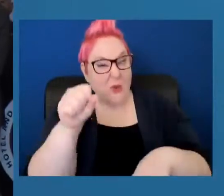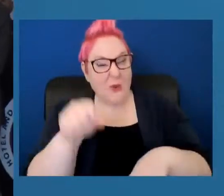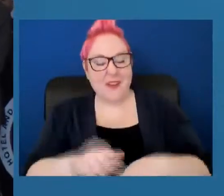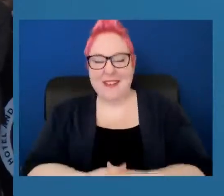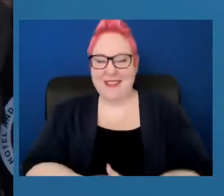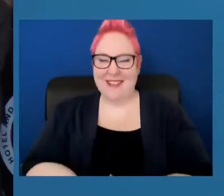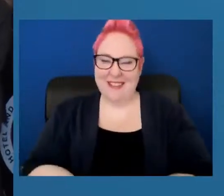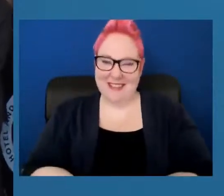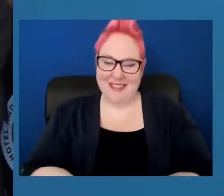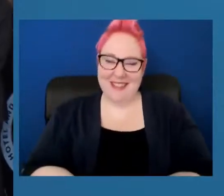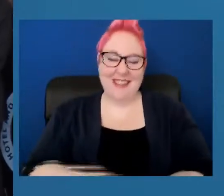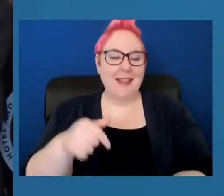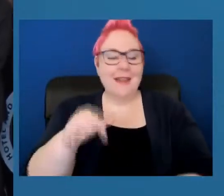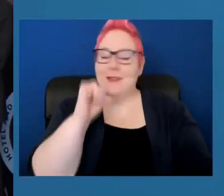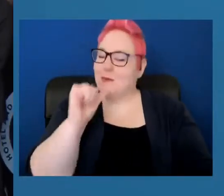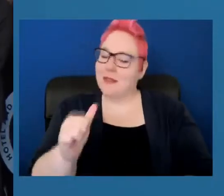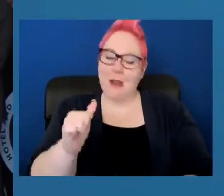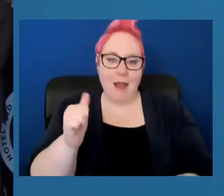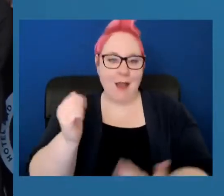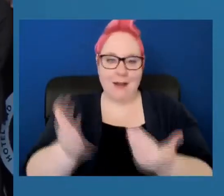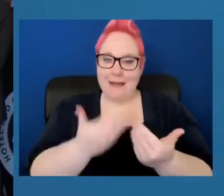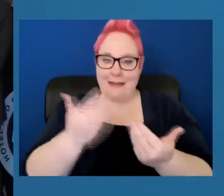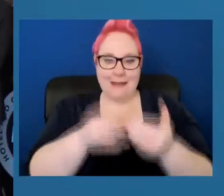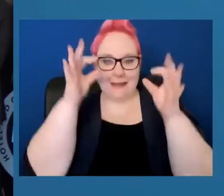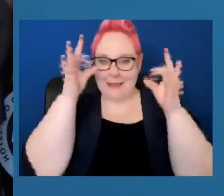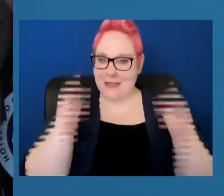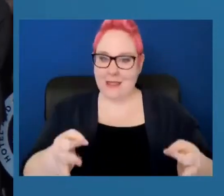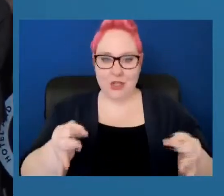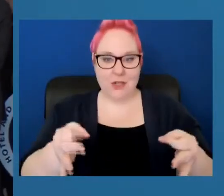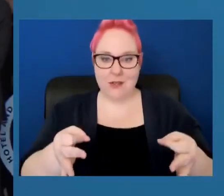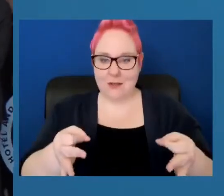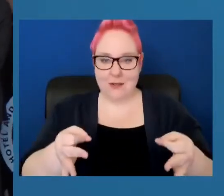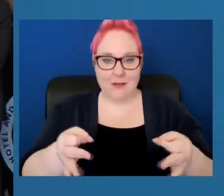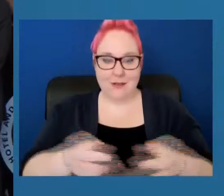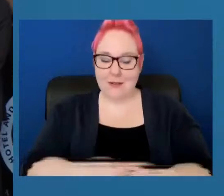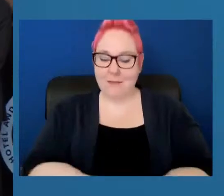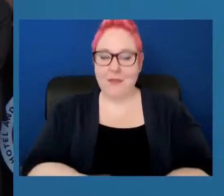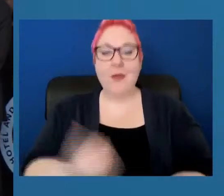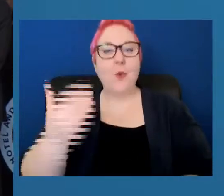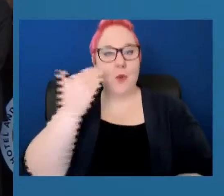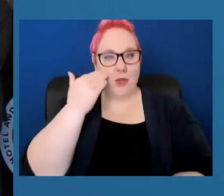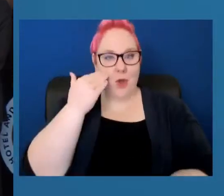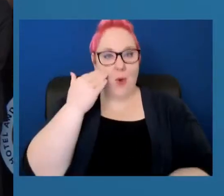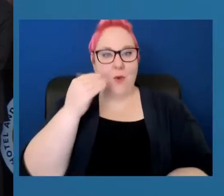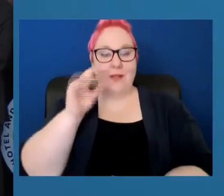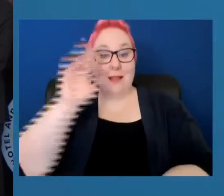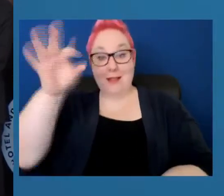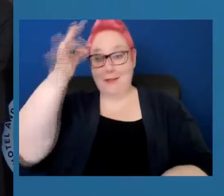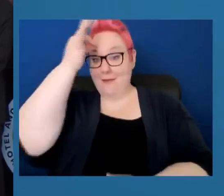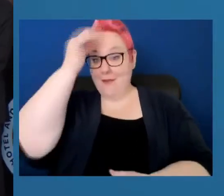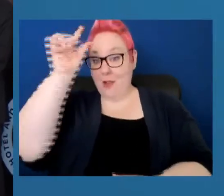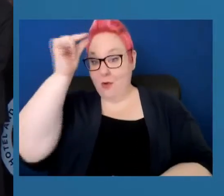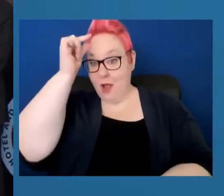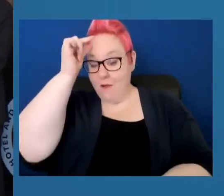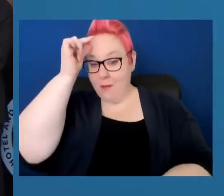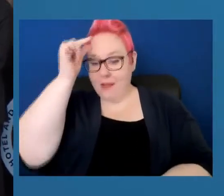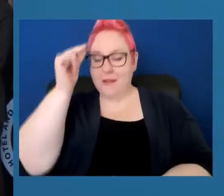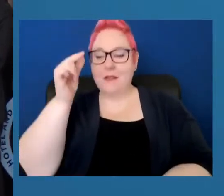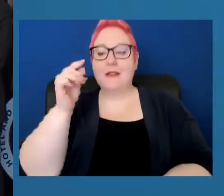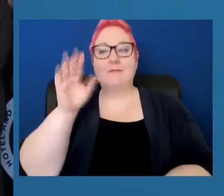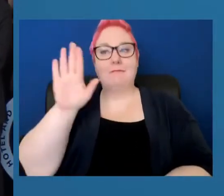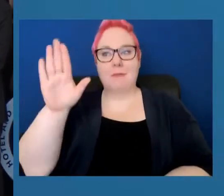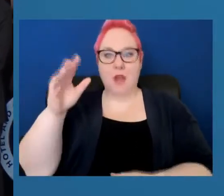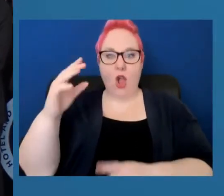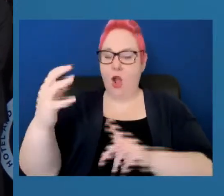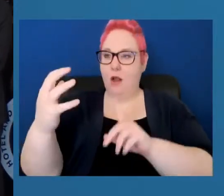This was not an easy decision. You know, we know that the federal government is attacking us.